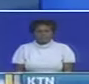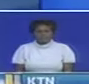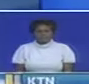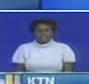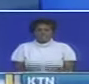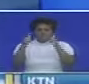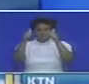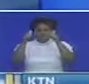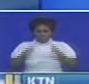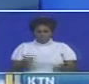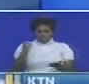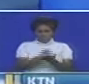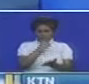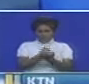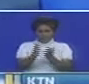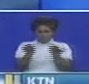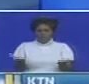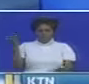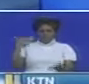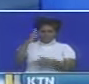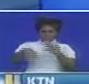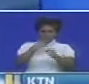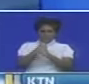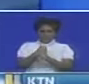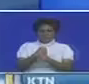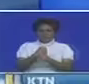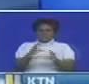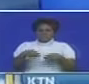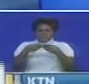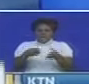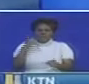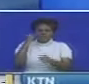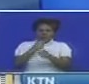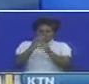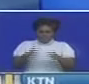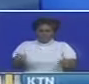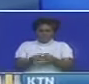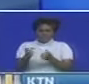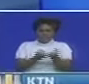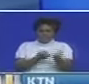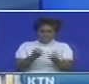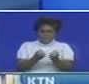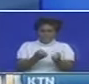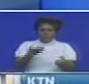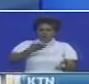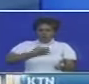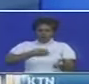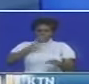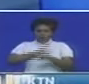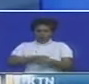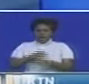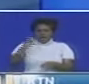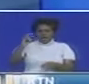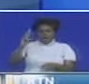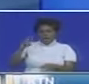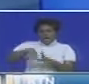A notice in the newspapers late last year served to notify workers and business owners along Nairobi's outer ring road that they